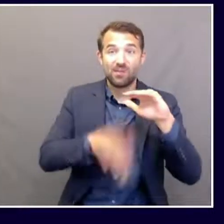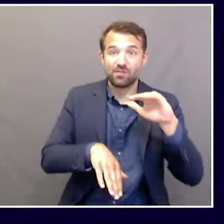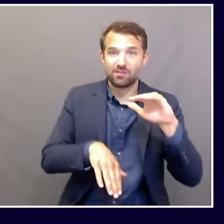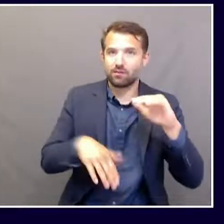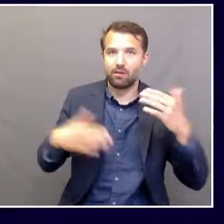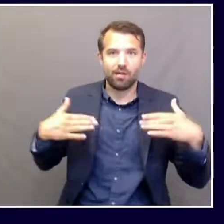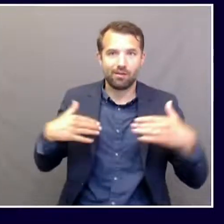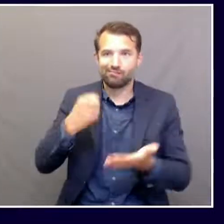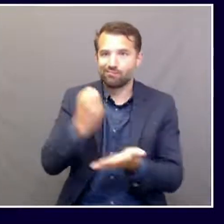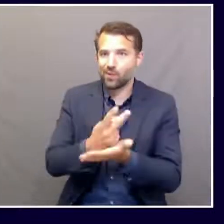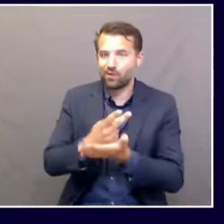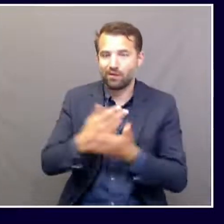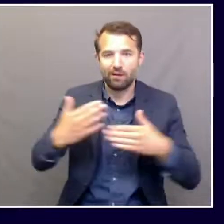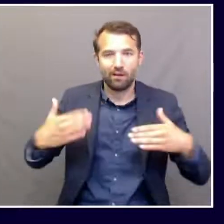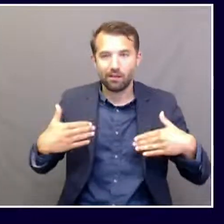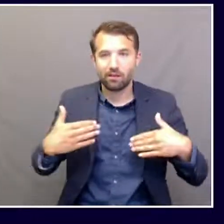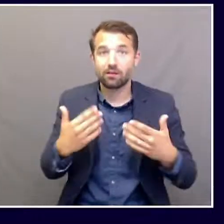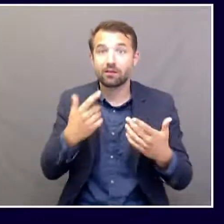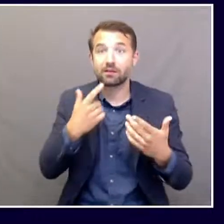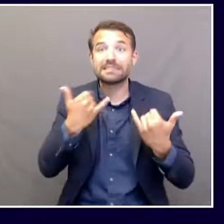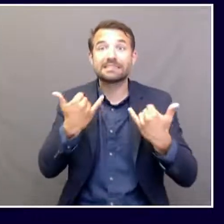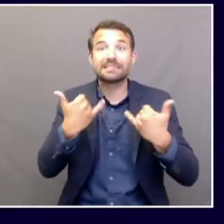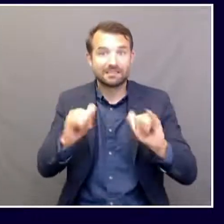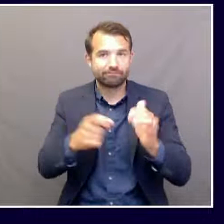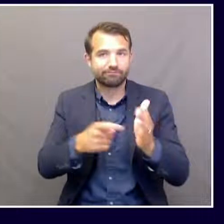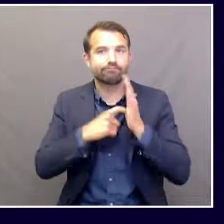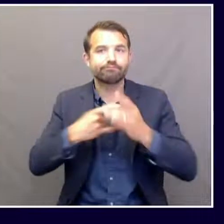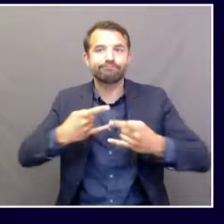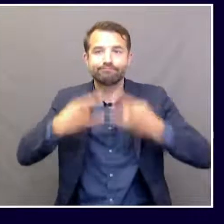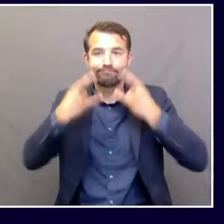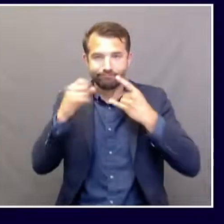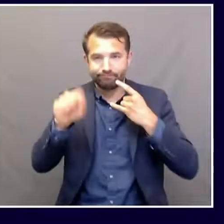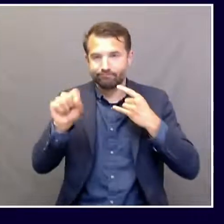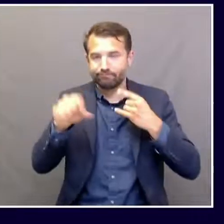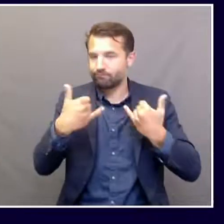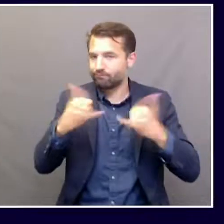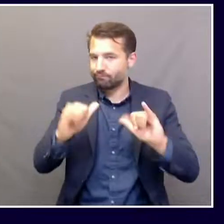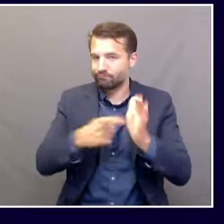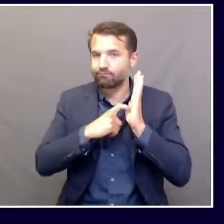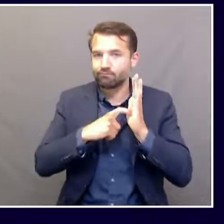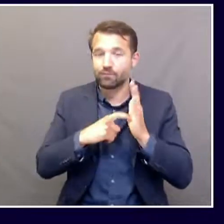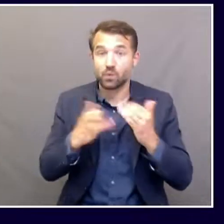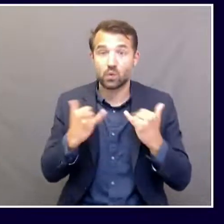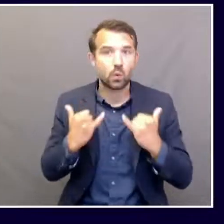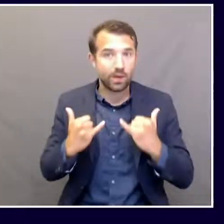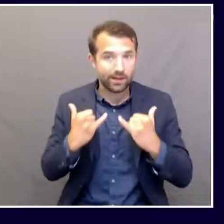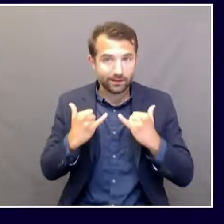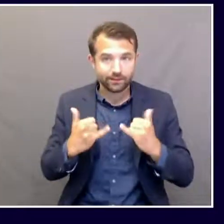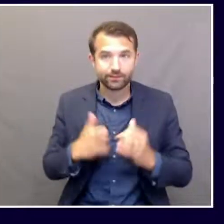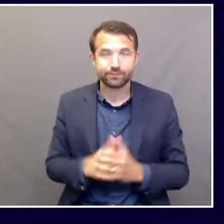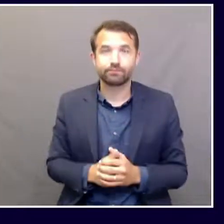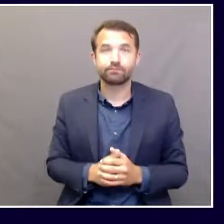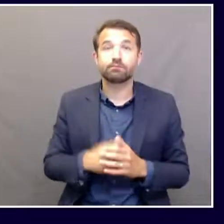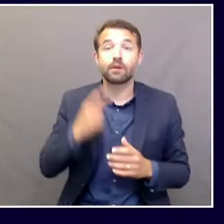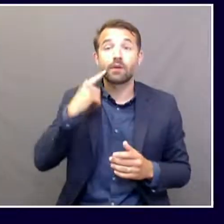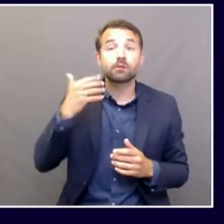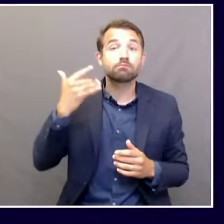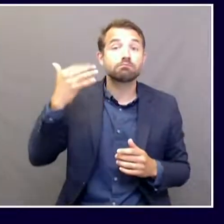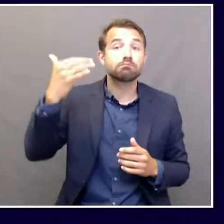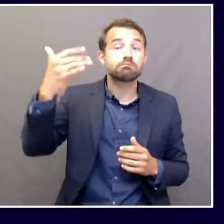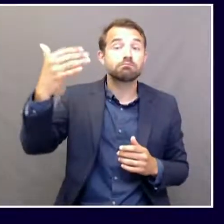requirement that in those two settings, childcare and schools, where the majority of people at this point are not fully